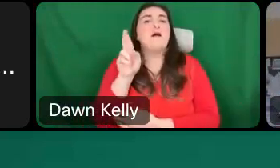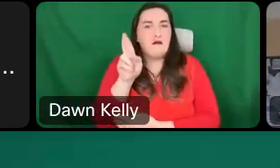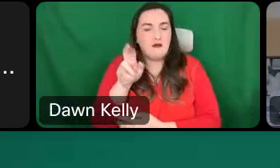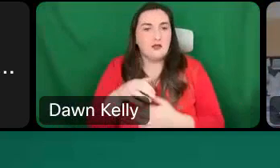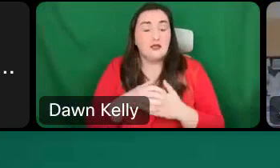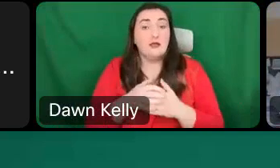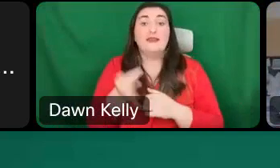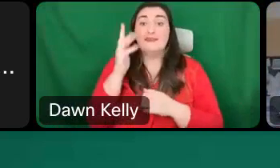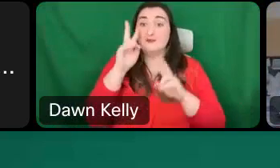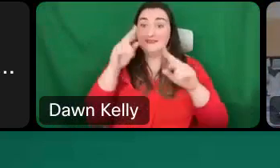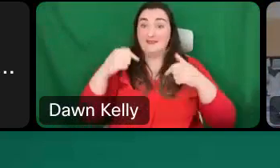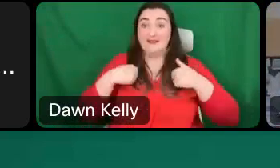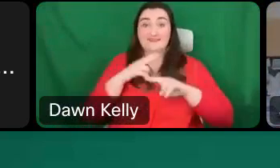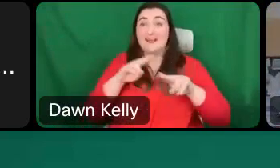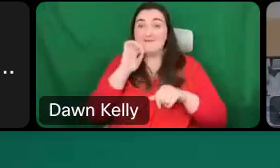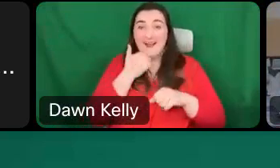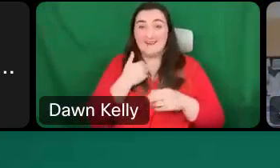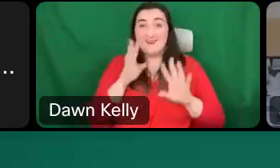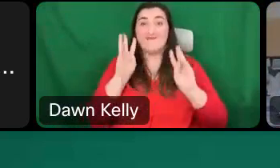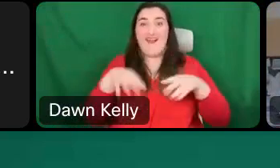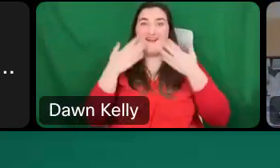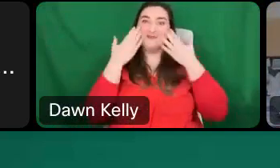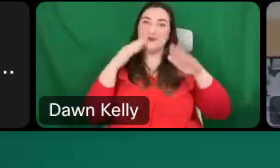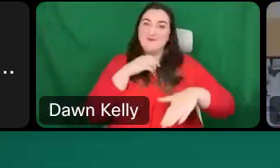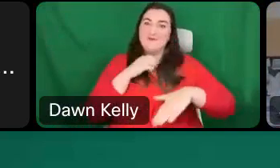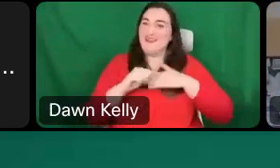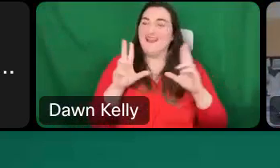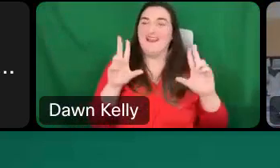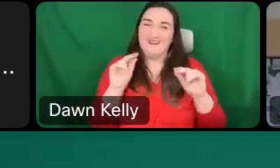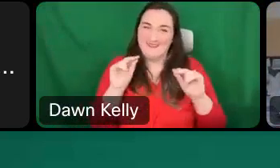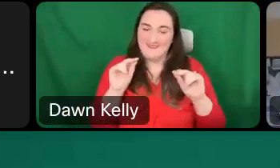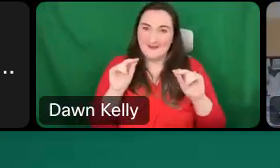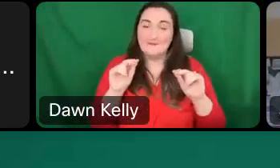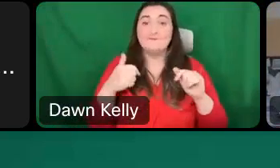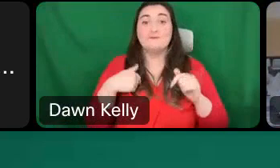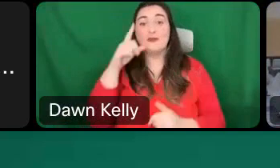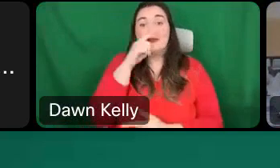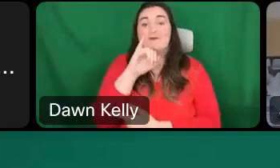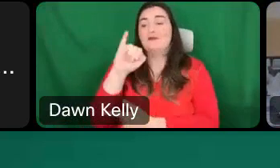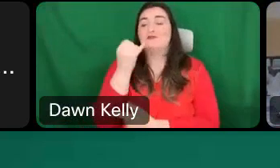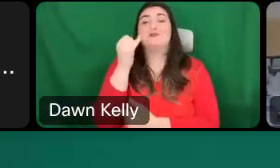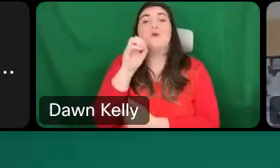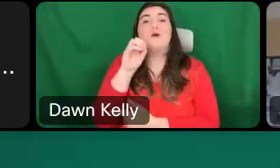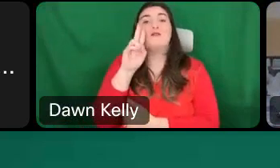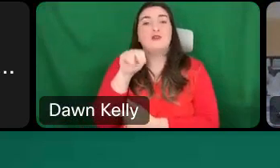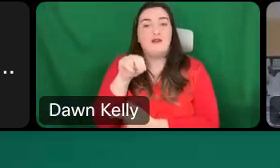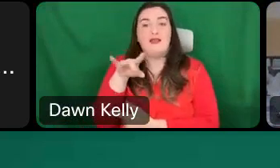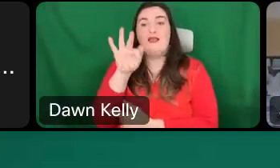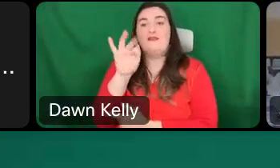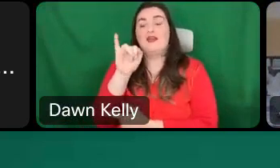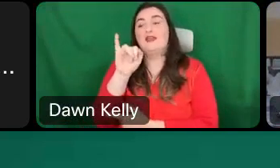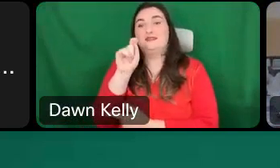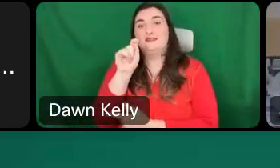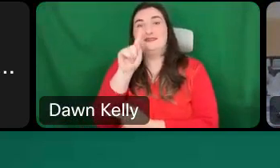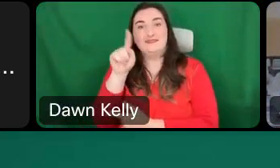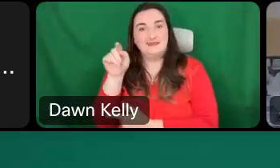If you're seeing me, it's not because you're at the wrong show today. My name is John Fitzsimons. I'm the Clinical